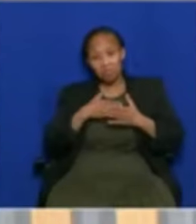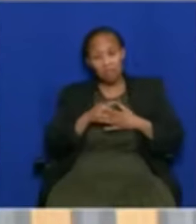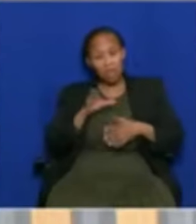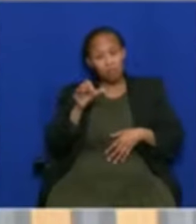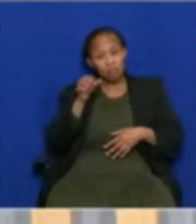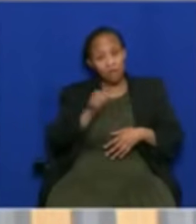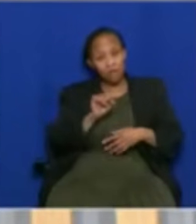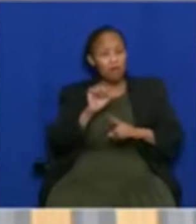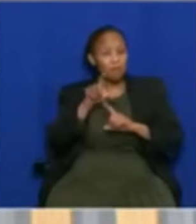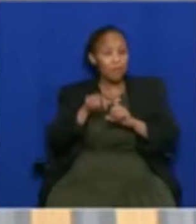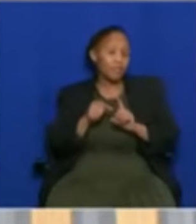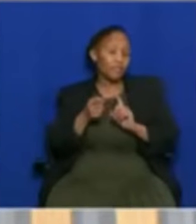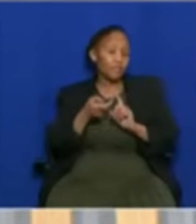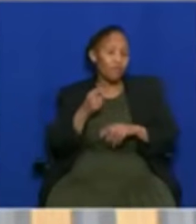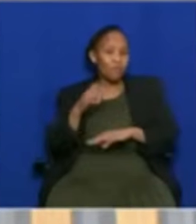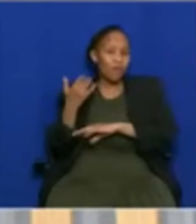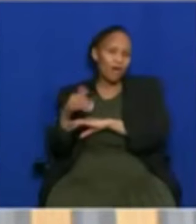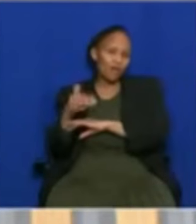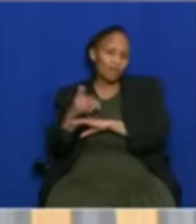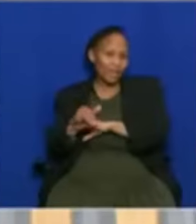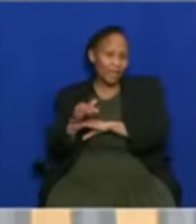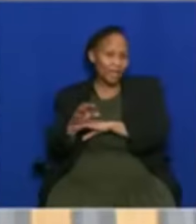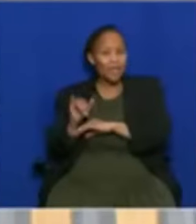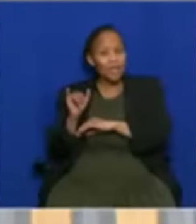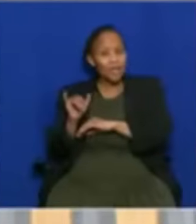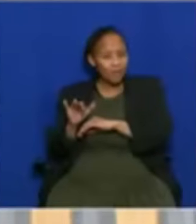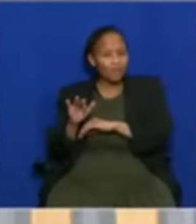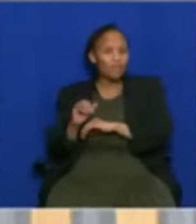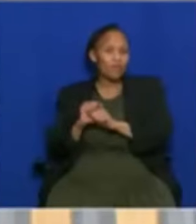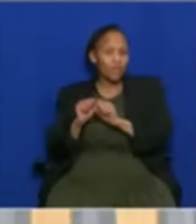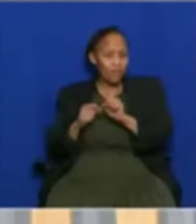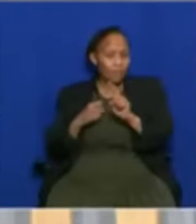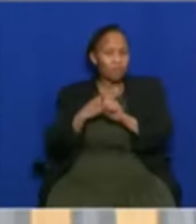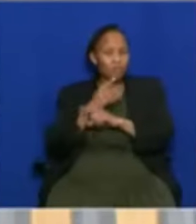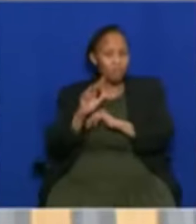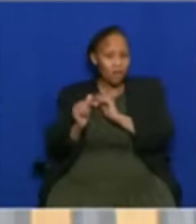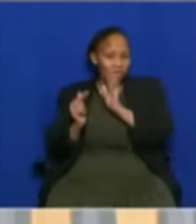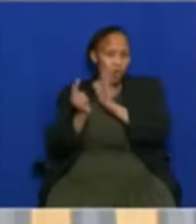not precluded by the law or by prescripts.